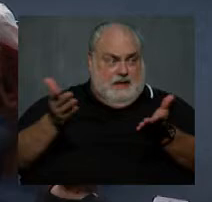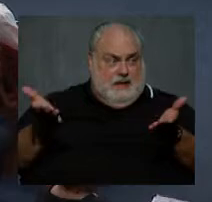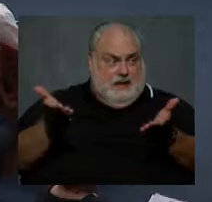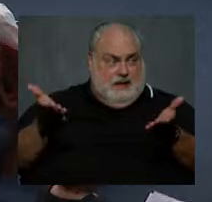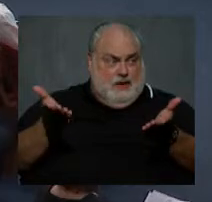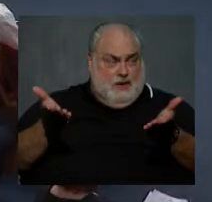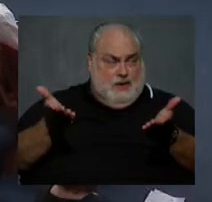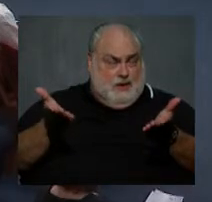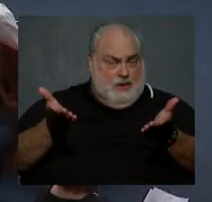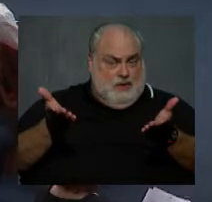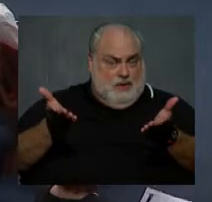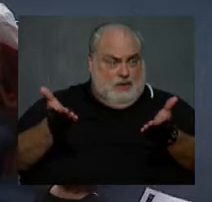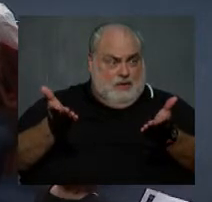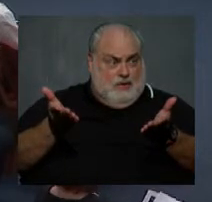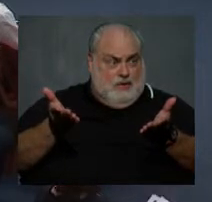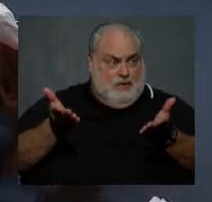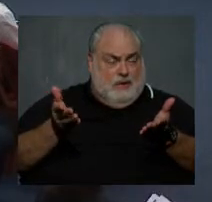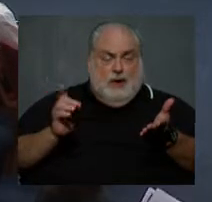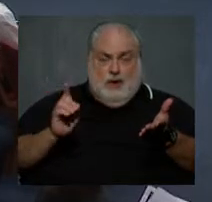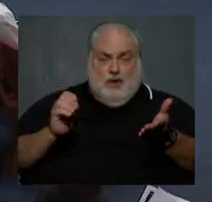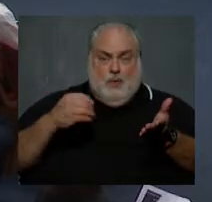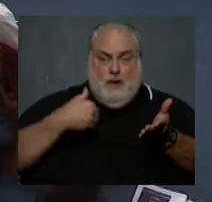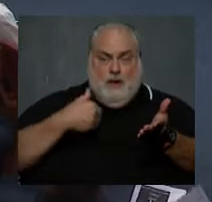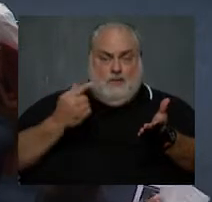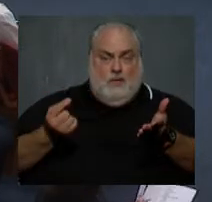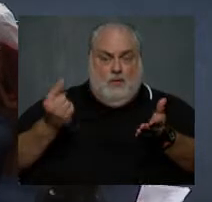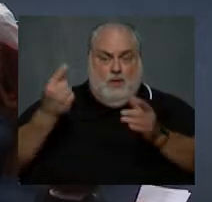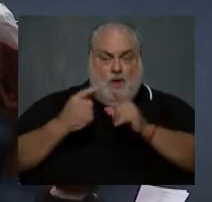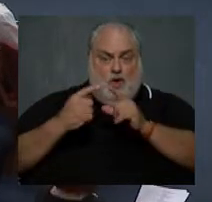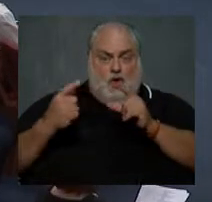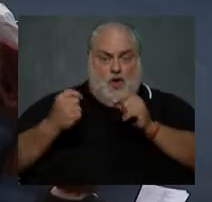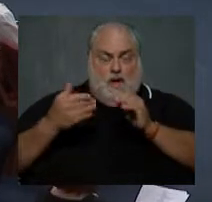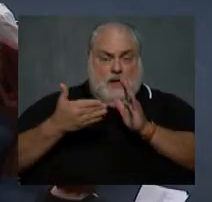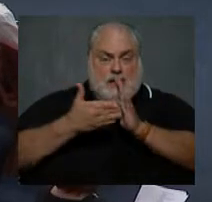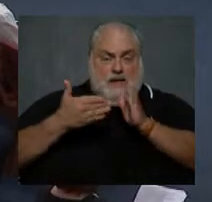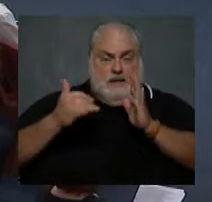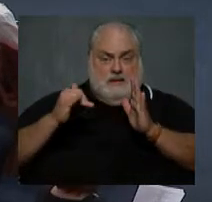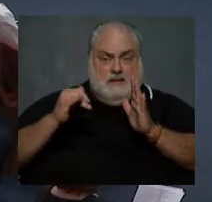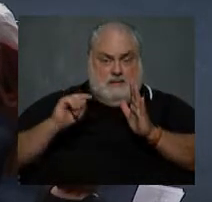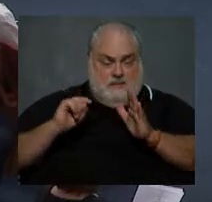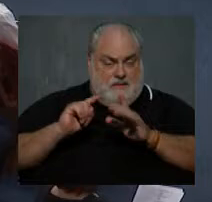Asher. I do have a card in opposition to it.